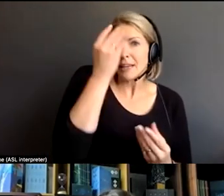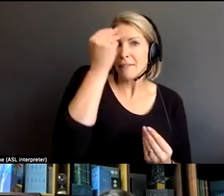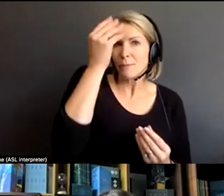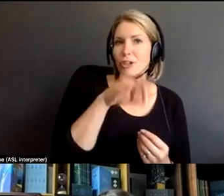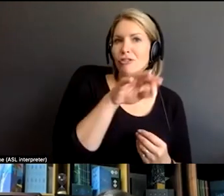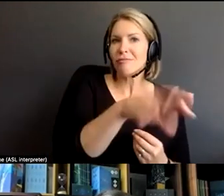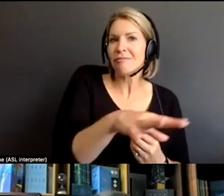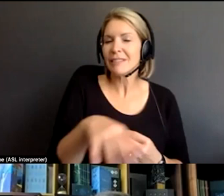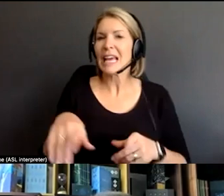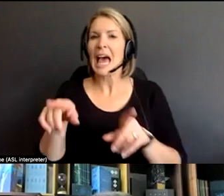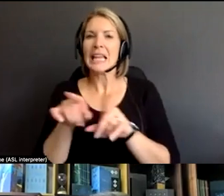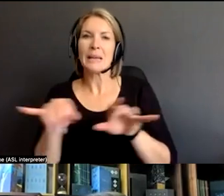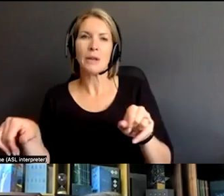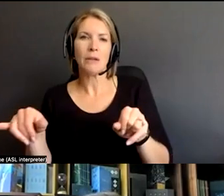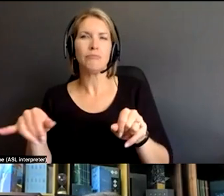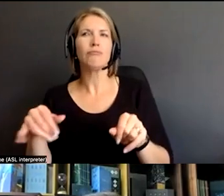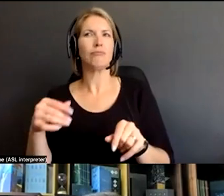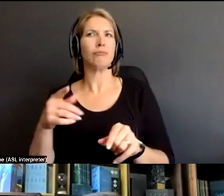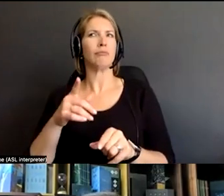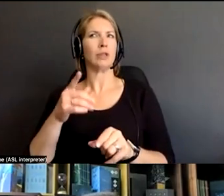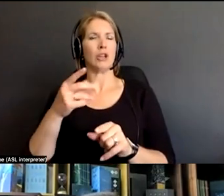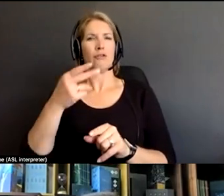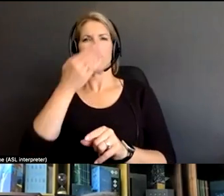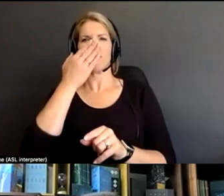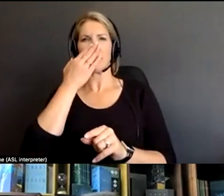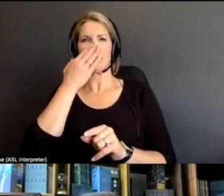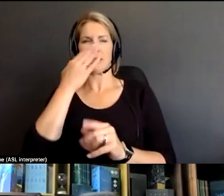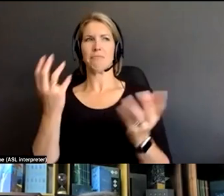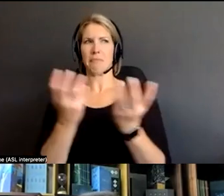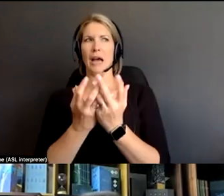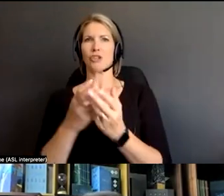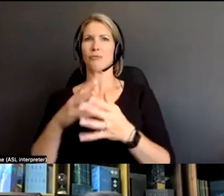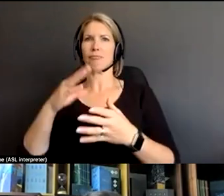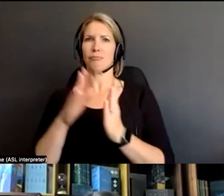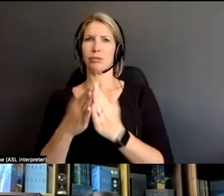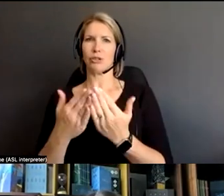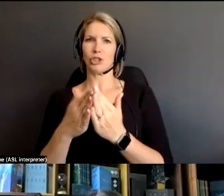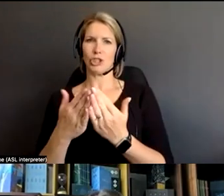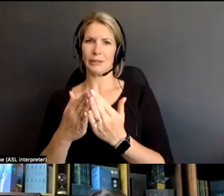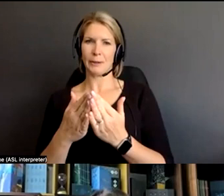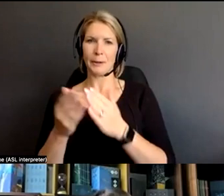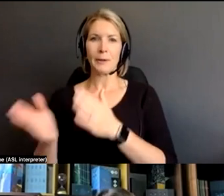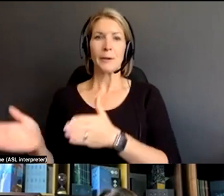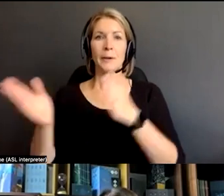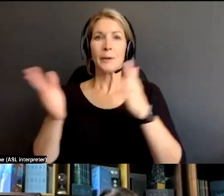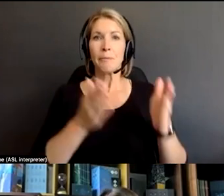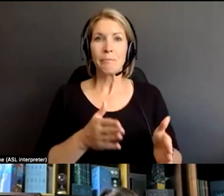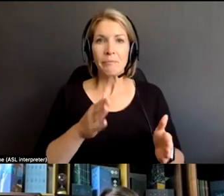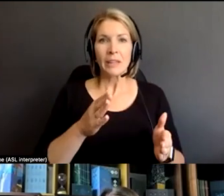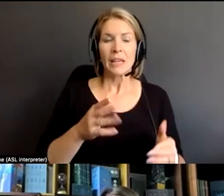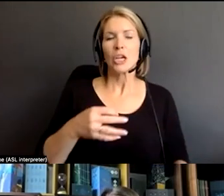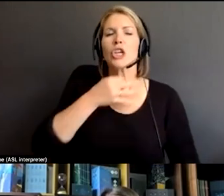right story on the cover as well. Right. Nathan, you're coming at this from a little bit different angle as